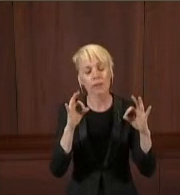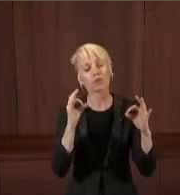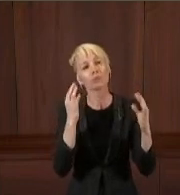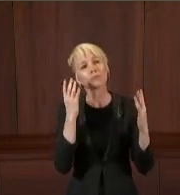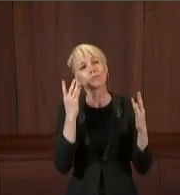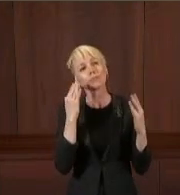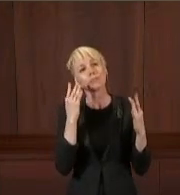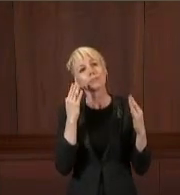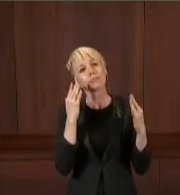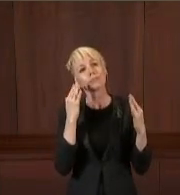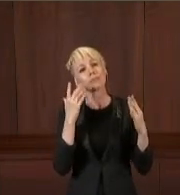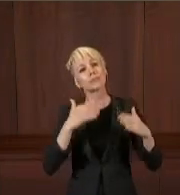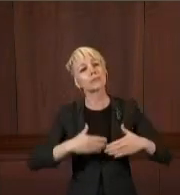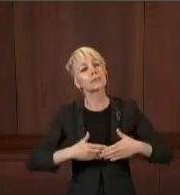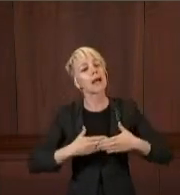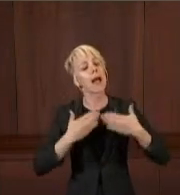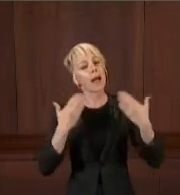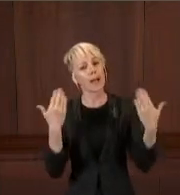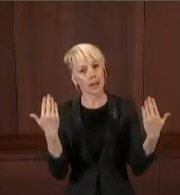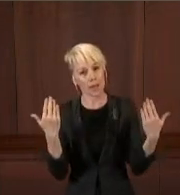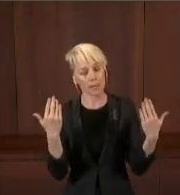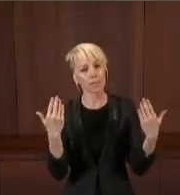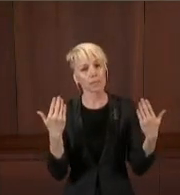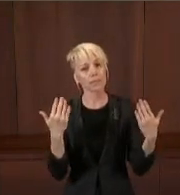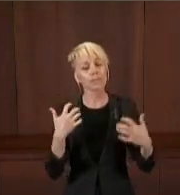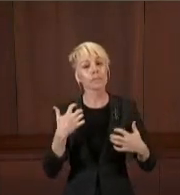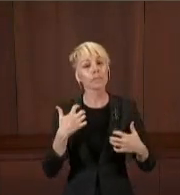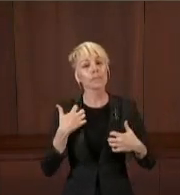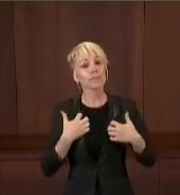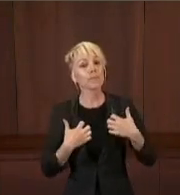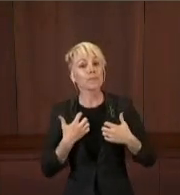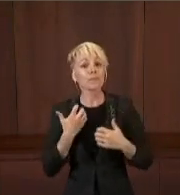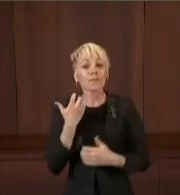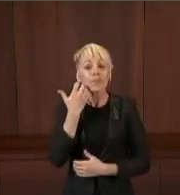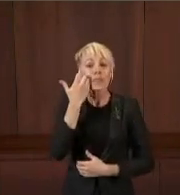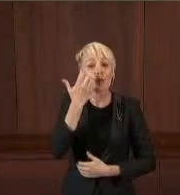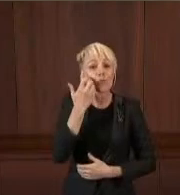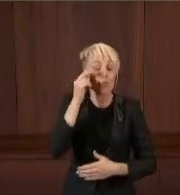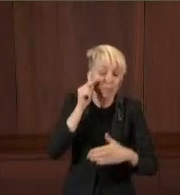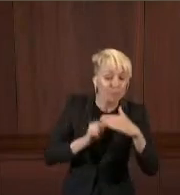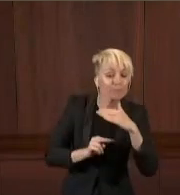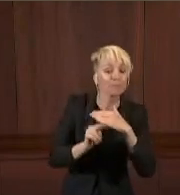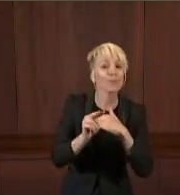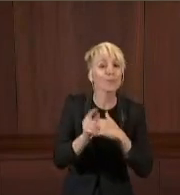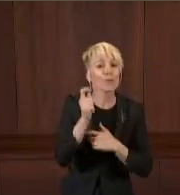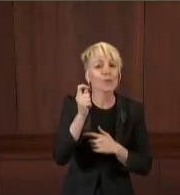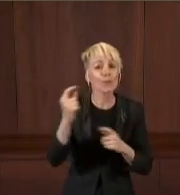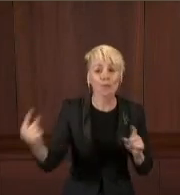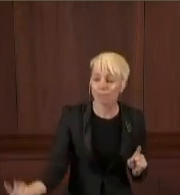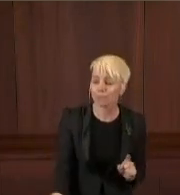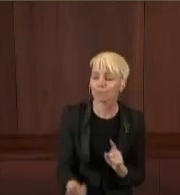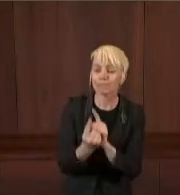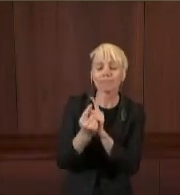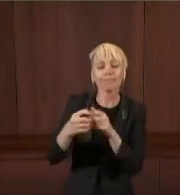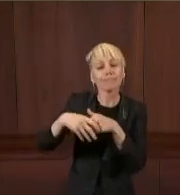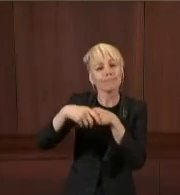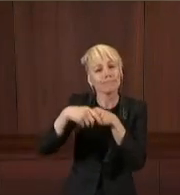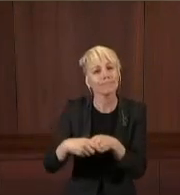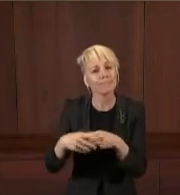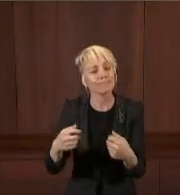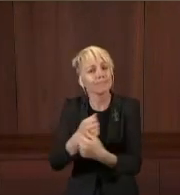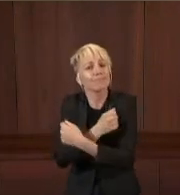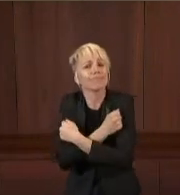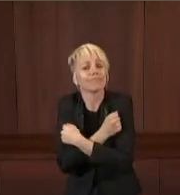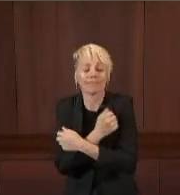reflective Anzac Day. And let us look forward to the warm handshakes, the proud countenances, and